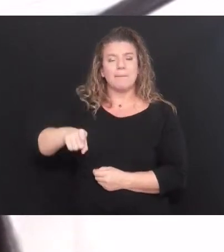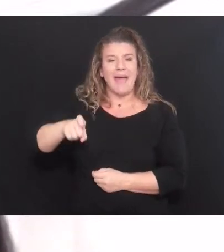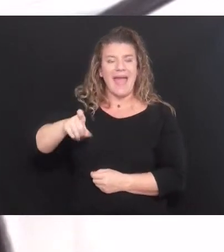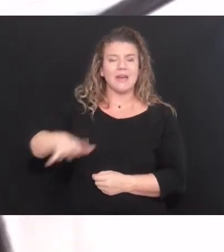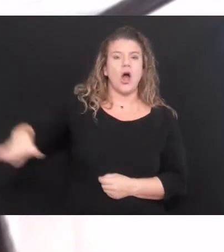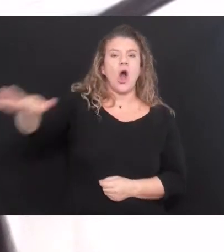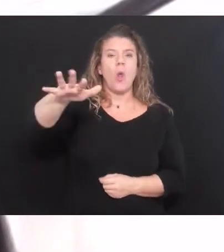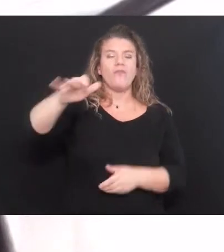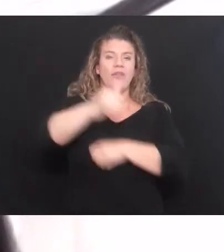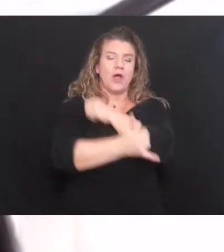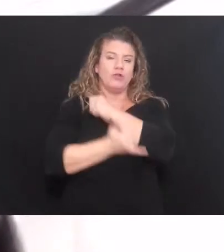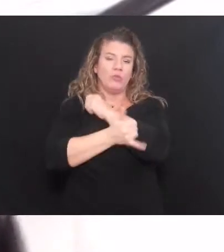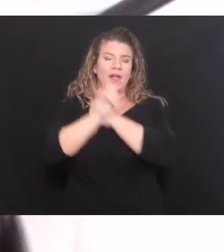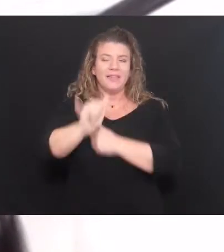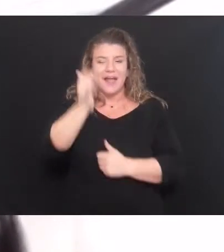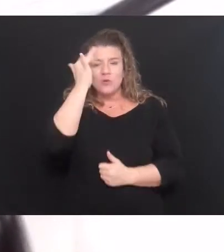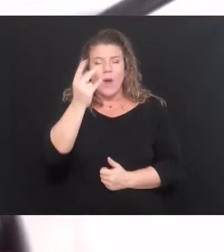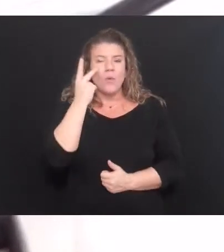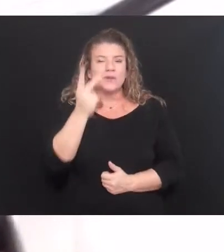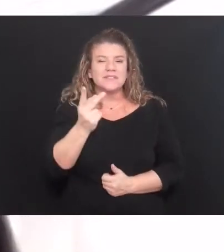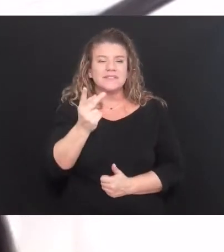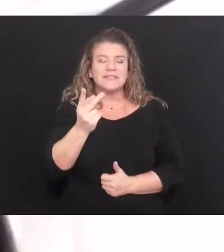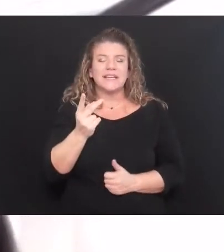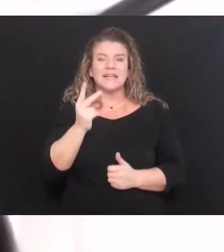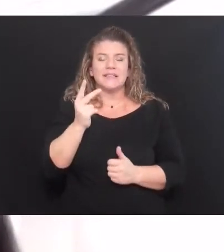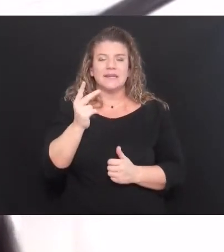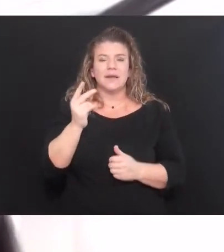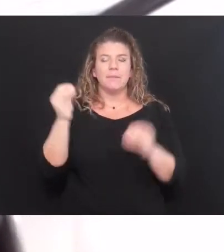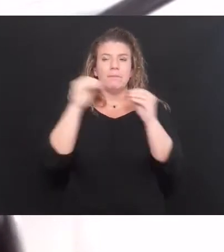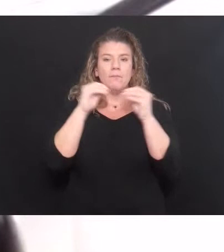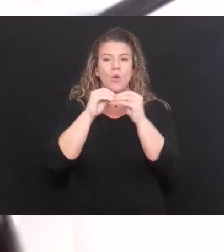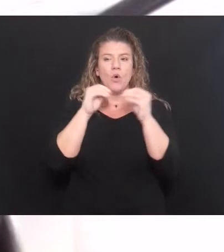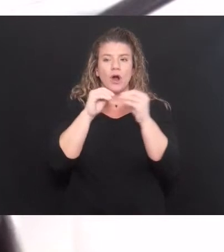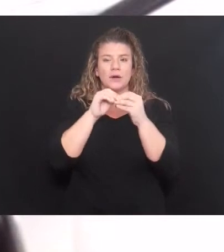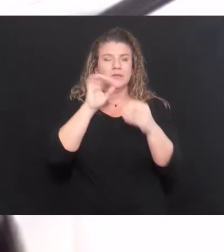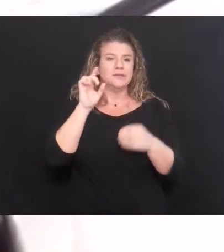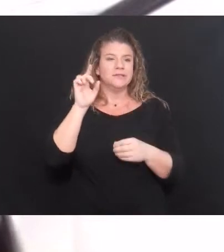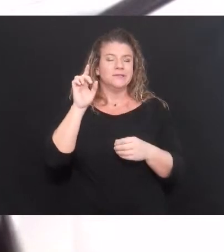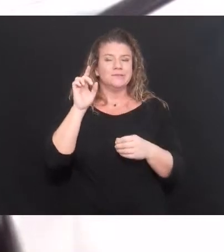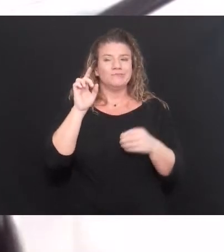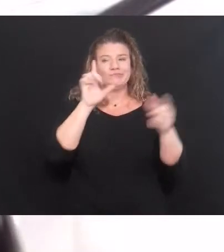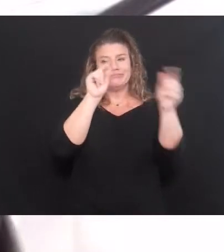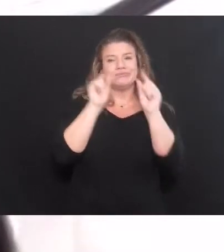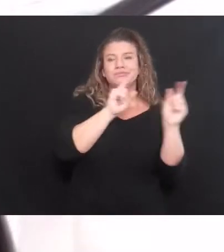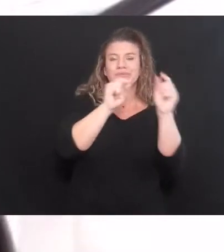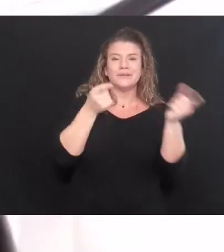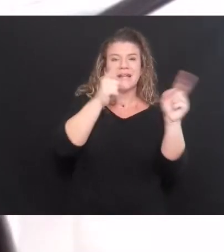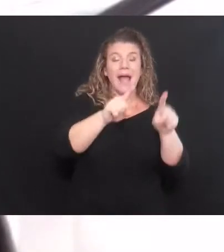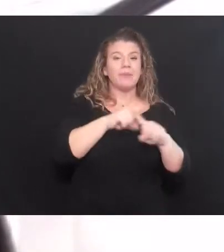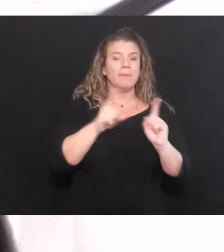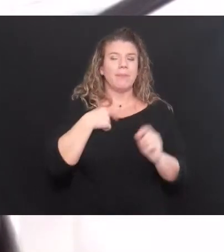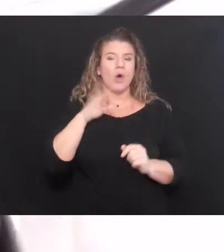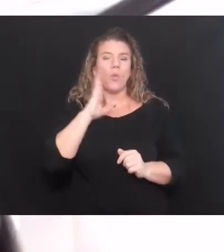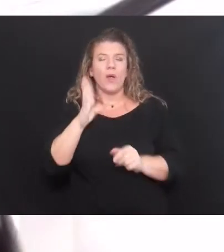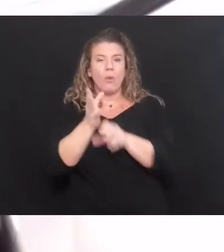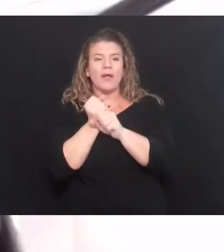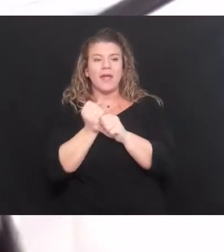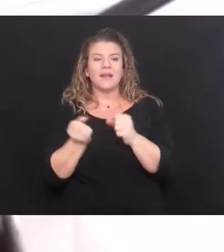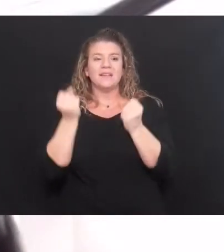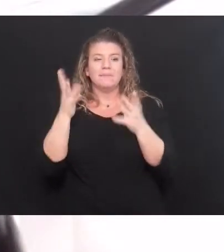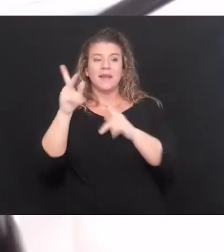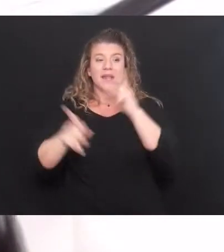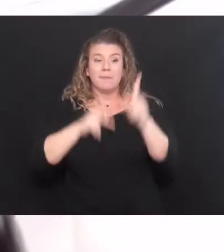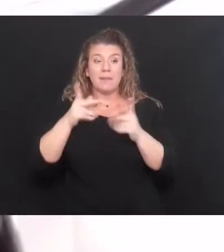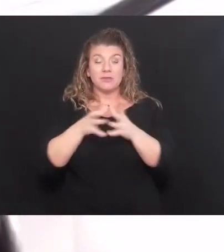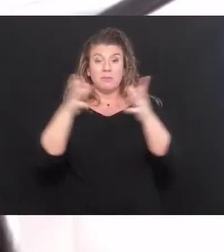the country, which is why we're seeing that kind of input and things that you're hearing out and about. But we'll try to get them to as many people as possible.